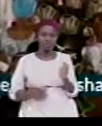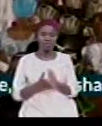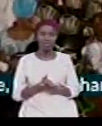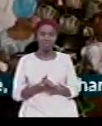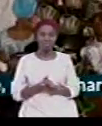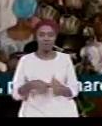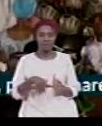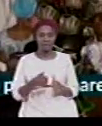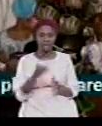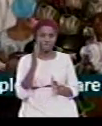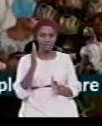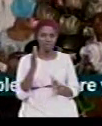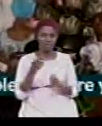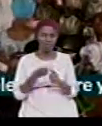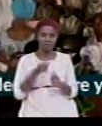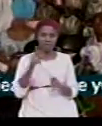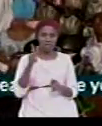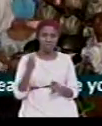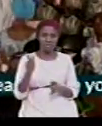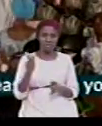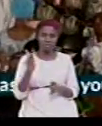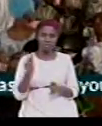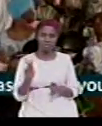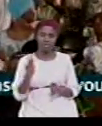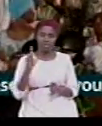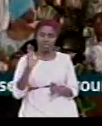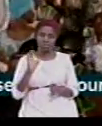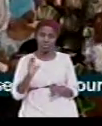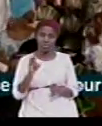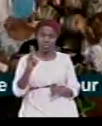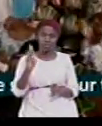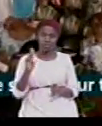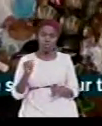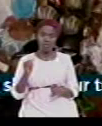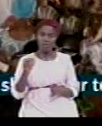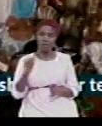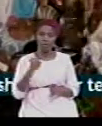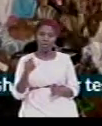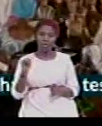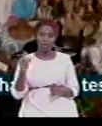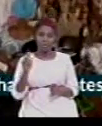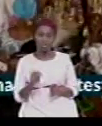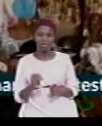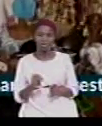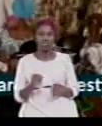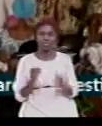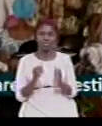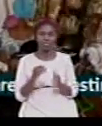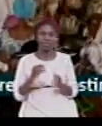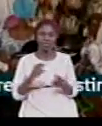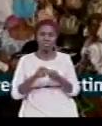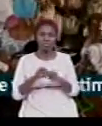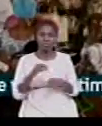from Kumasi is testifying of healing from tumor in the head, also healed of lumps in the body